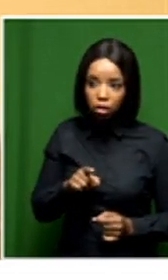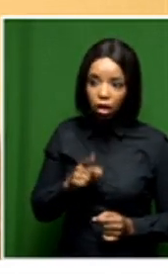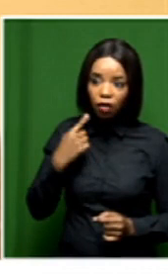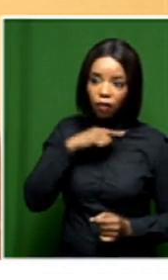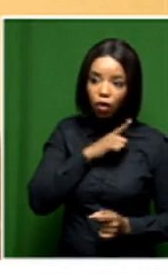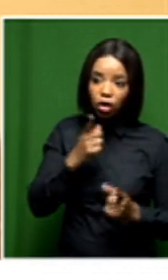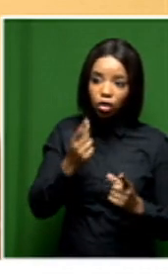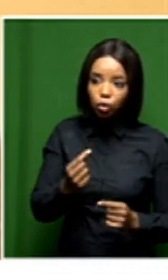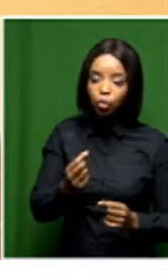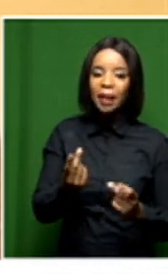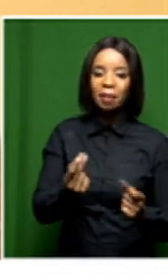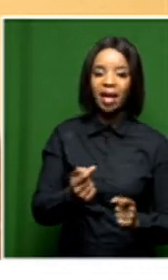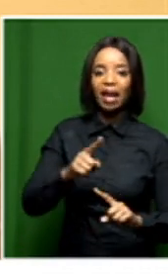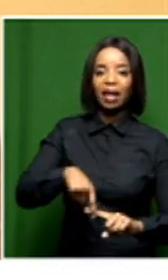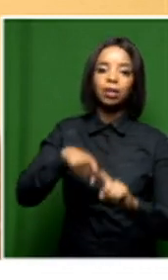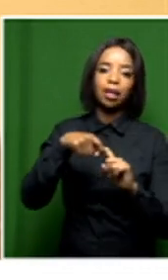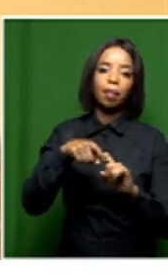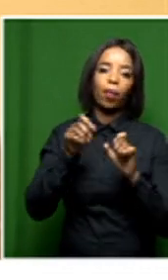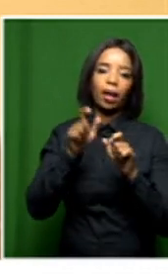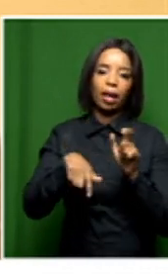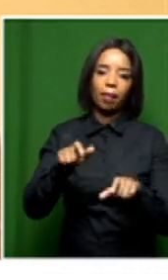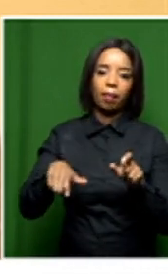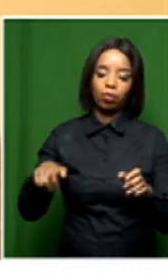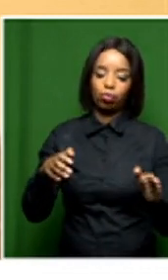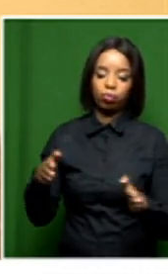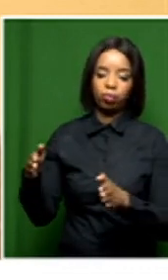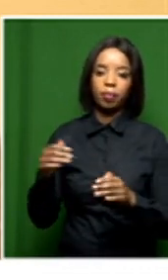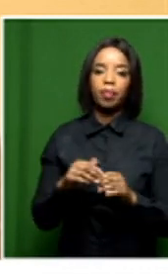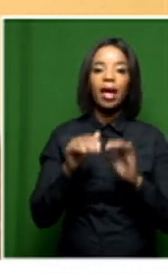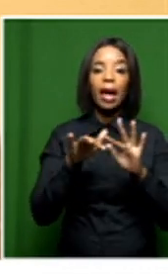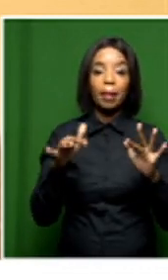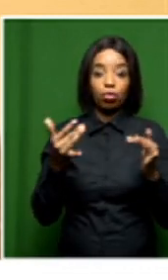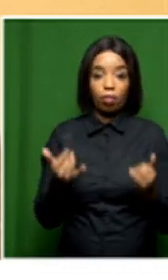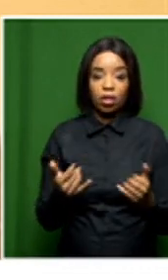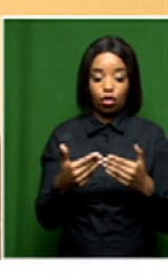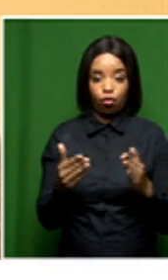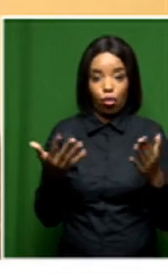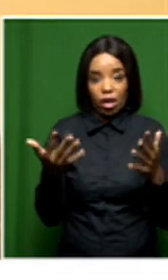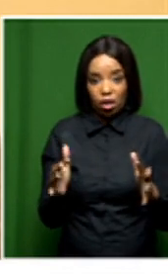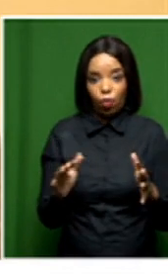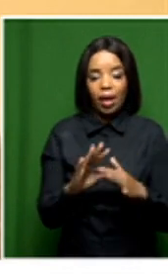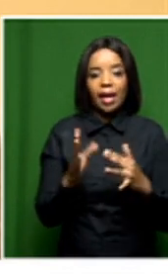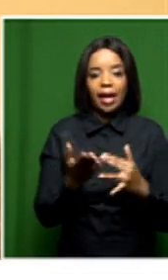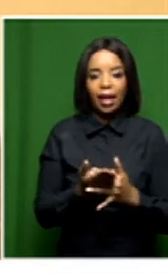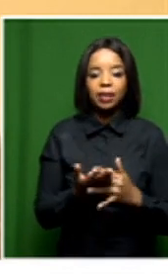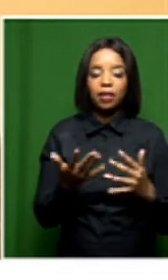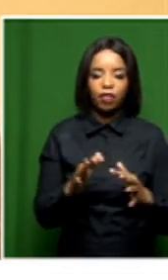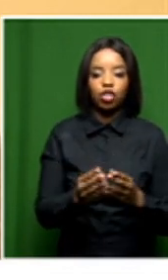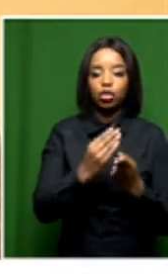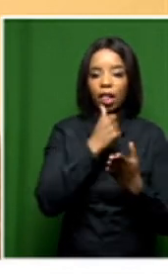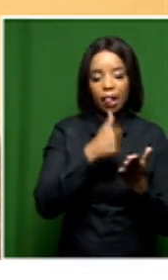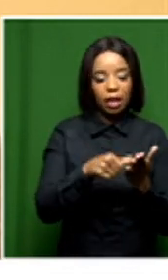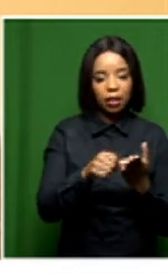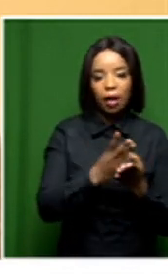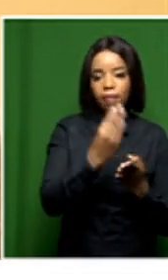suspended immediately. So those individuals whose cases have been opened against them would be served with letters of suspension, so